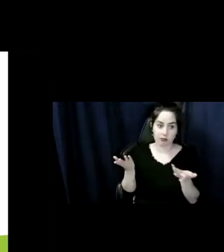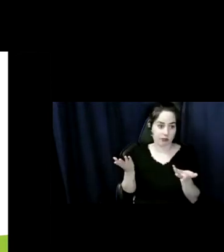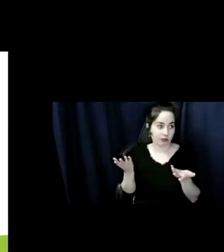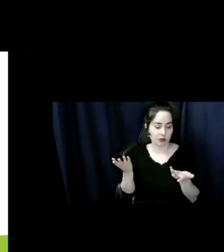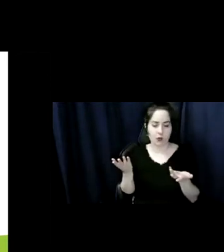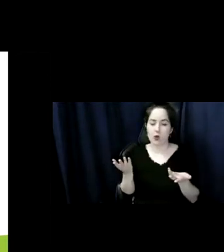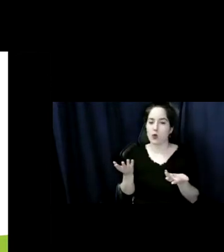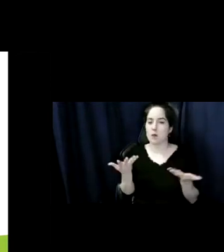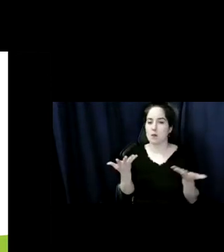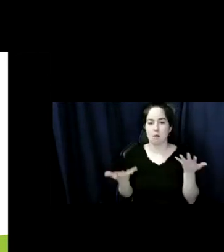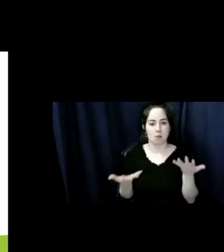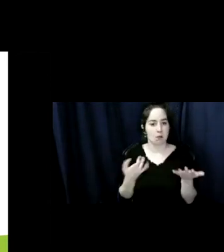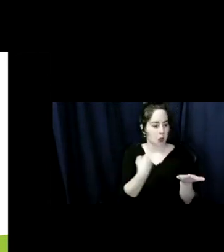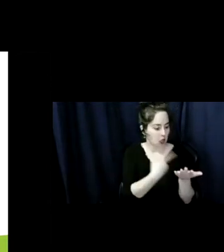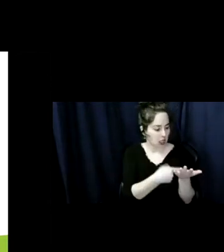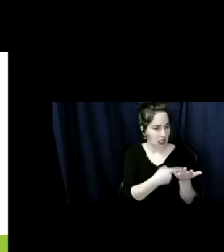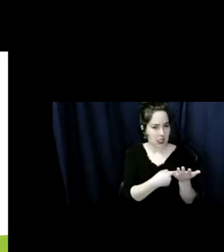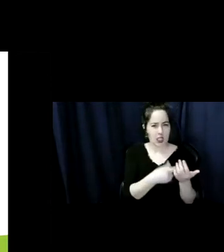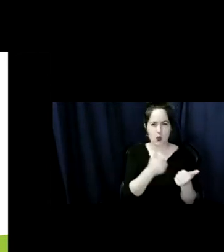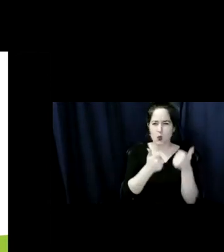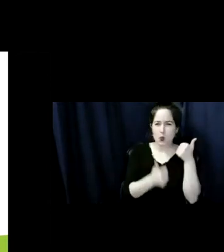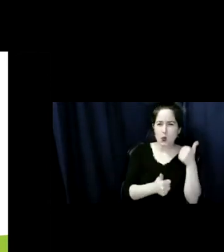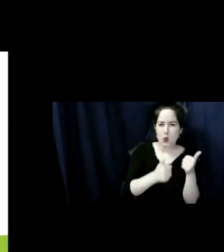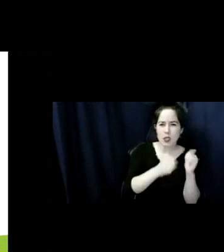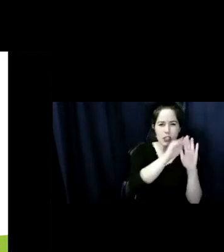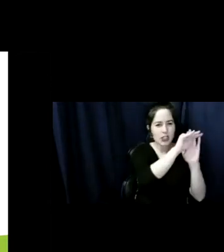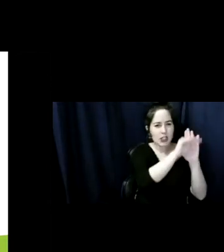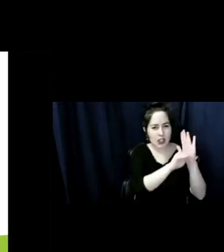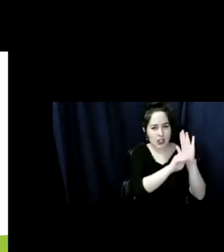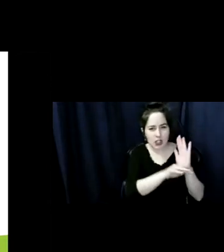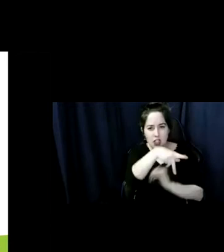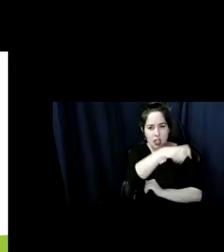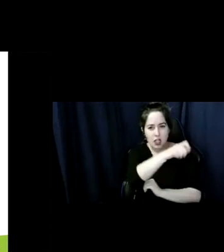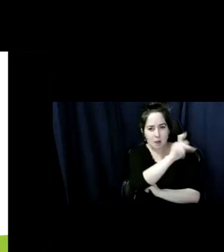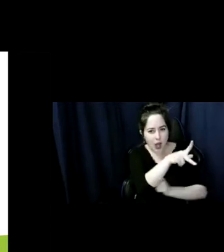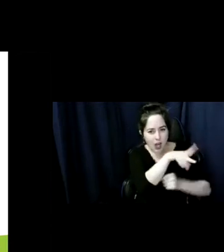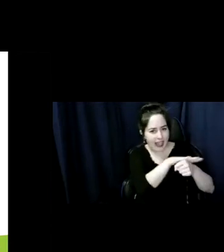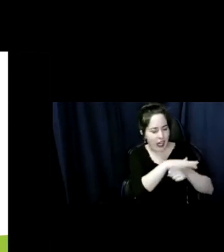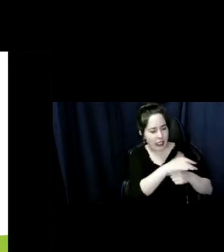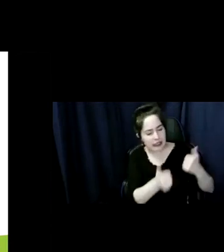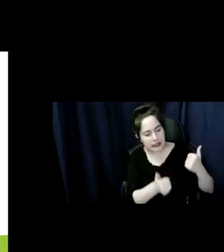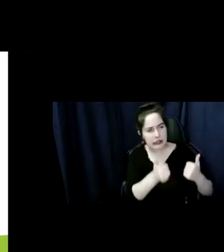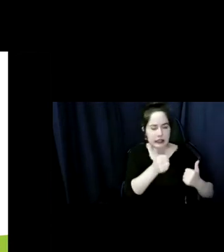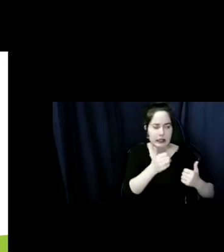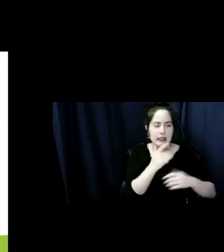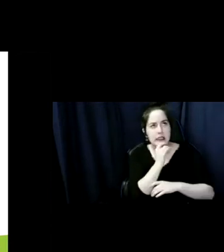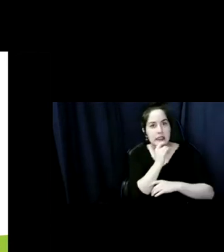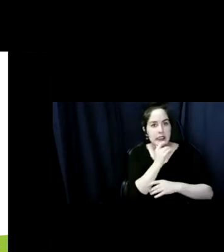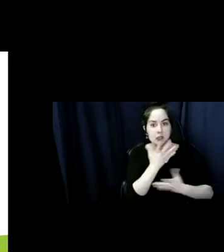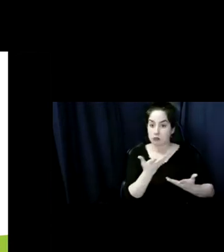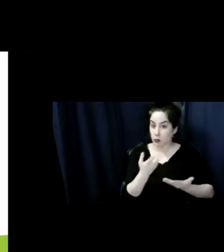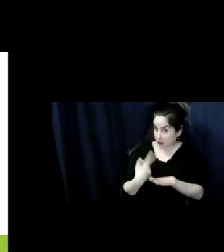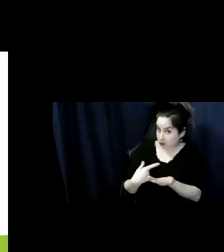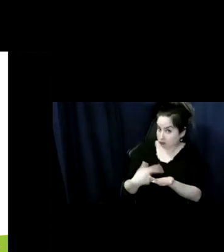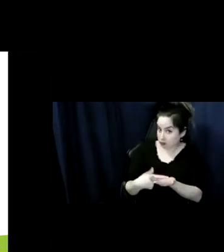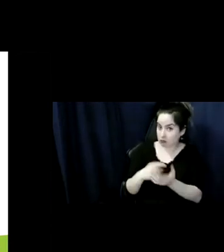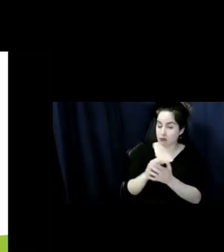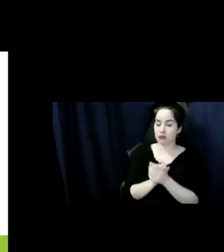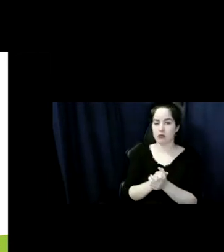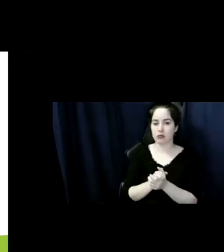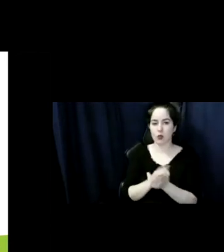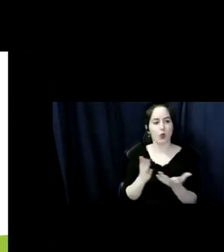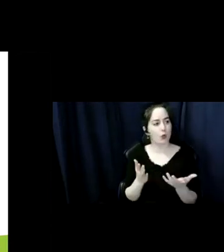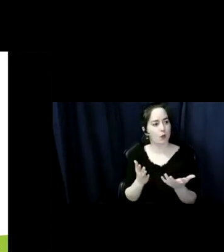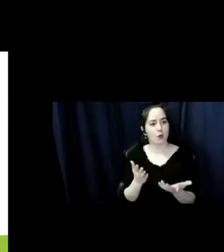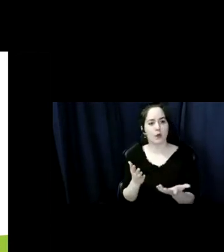maybe some park choices that you're kind of weighing, you're not sure, we can talk about that. Or if you need me to set you up with somebody to chat with